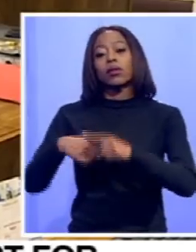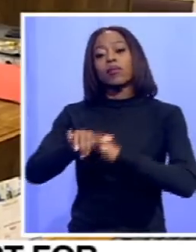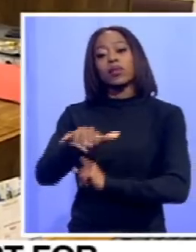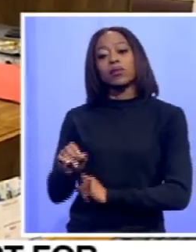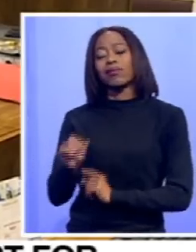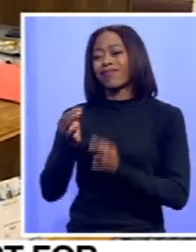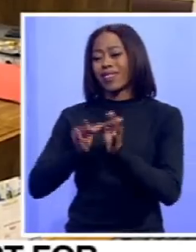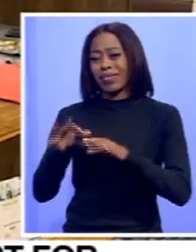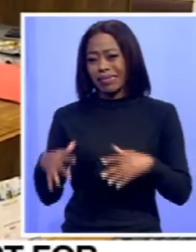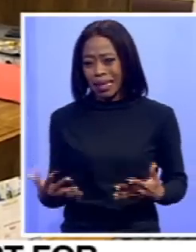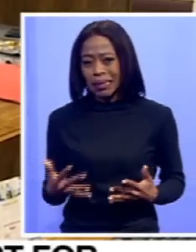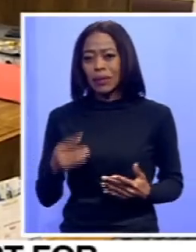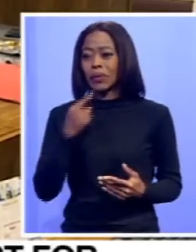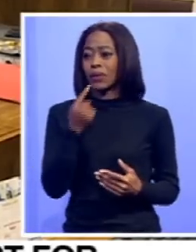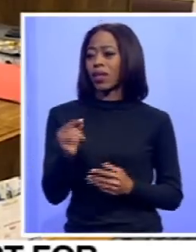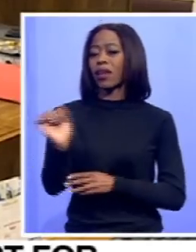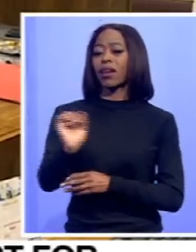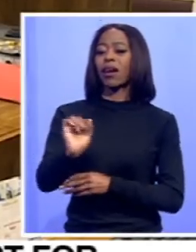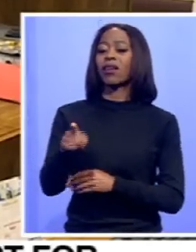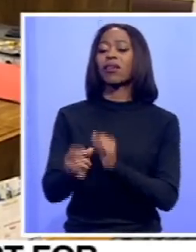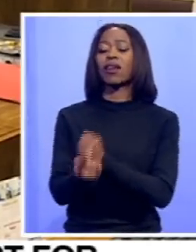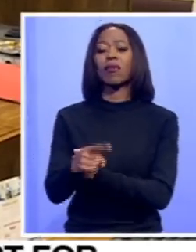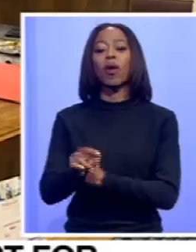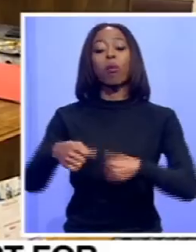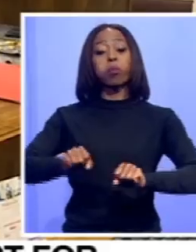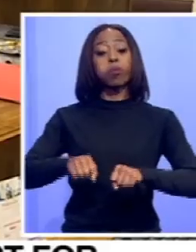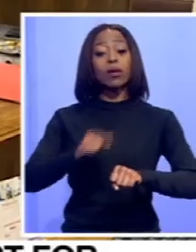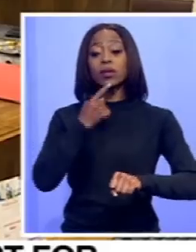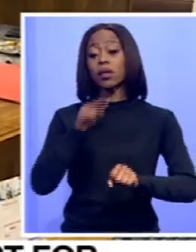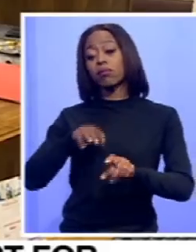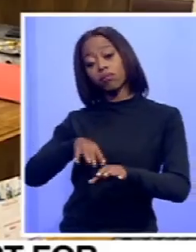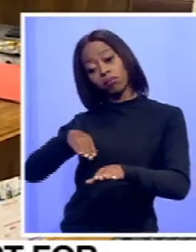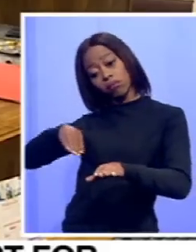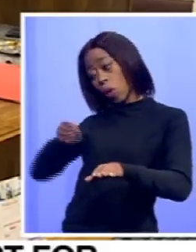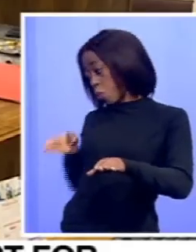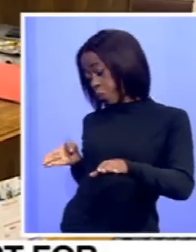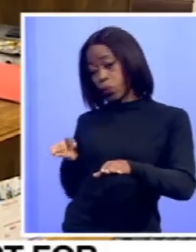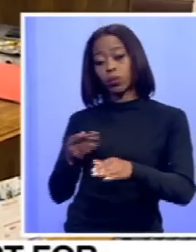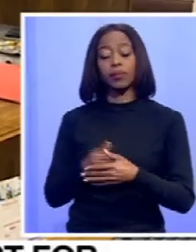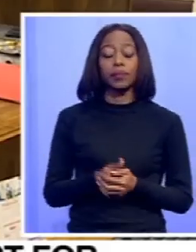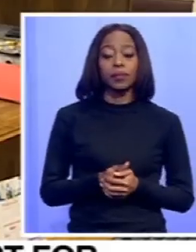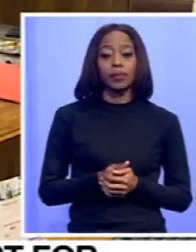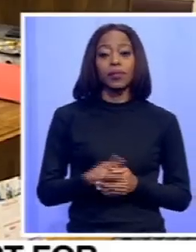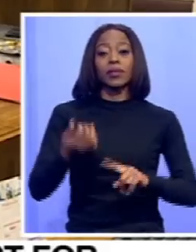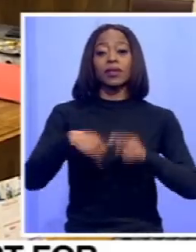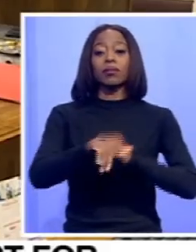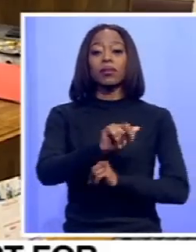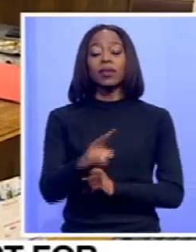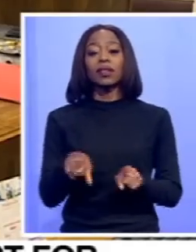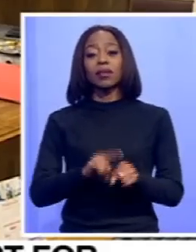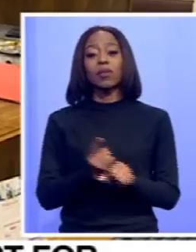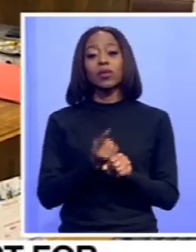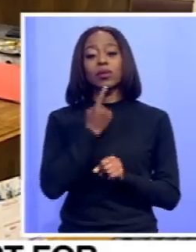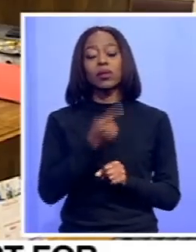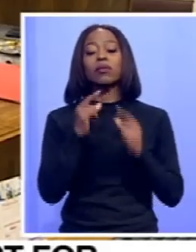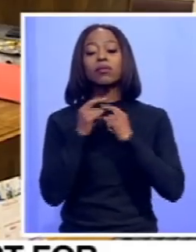not explain what had happened to the motorcycles that he contended would be at the back of the convoy. Sub 61. He also considered the priests